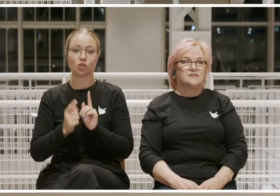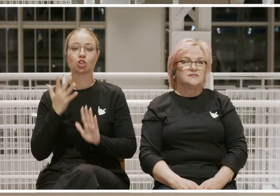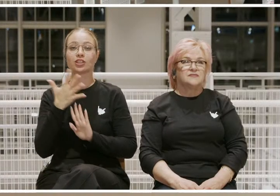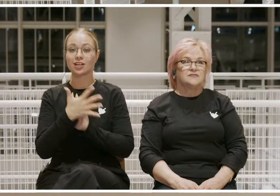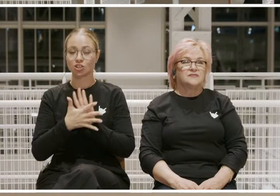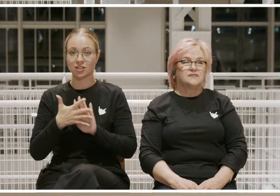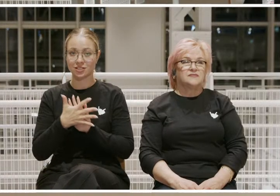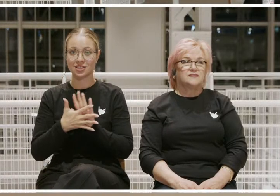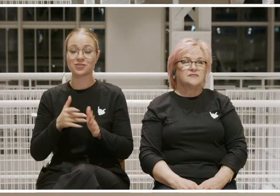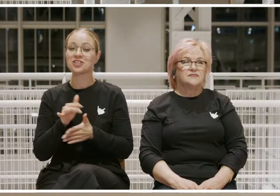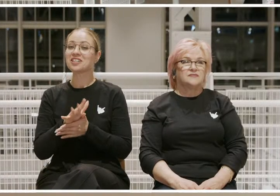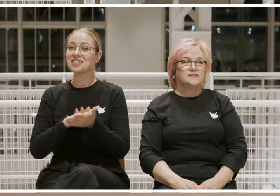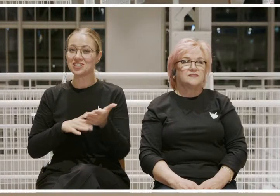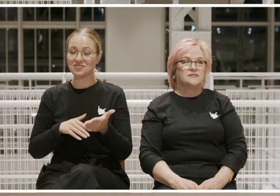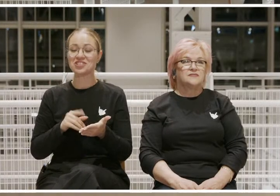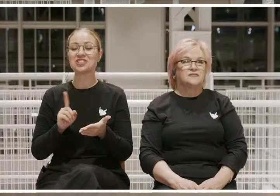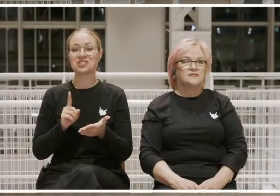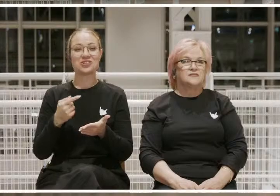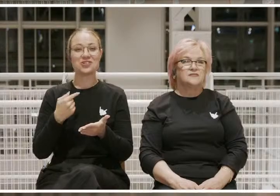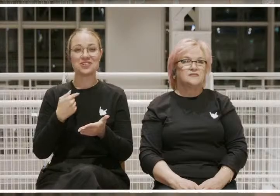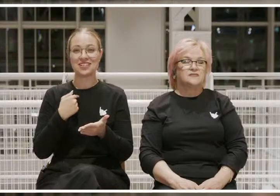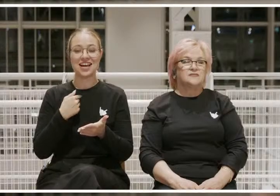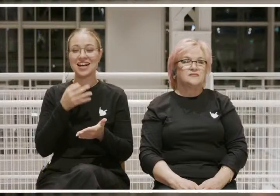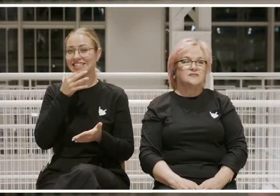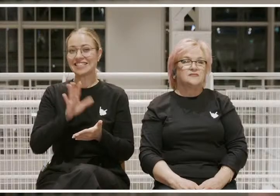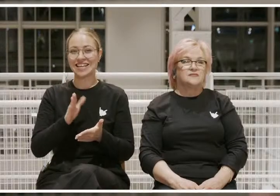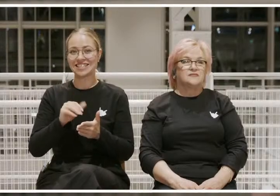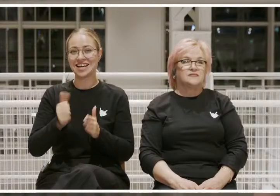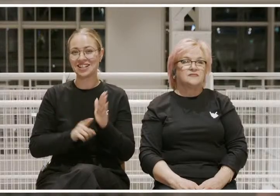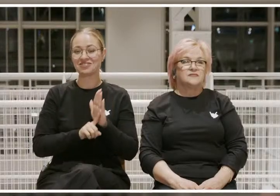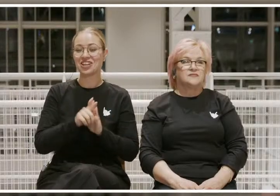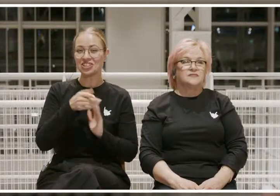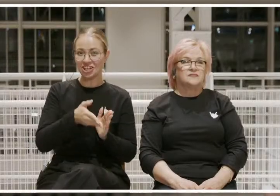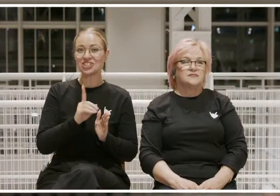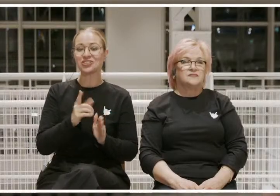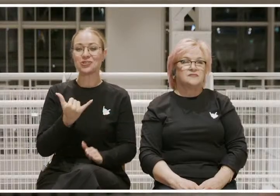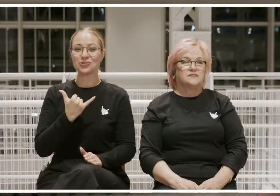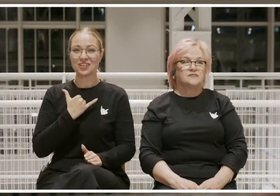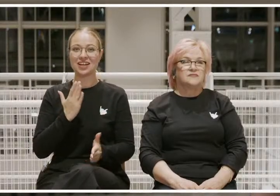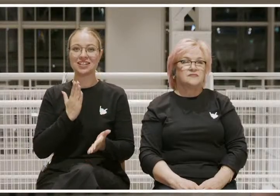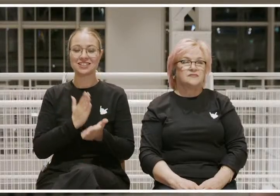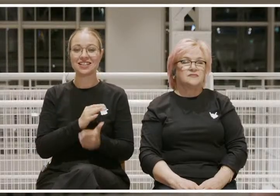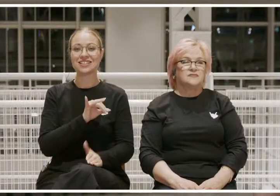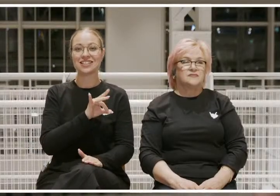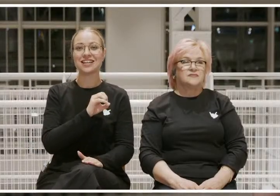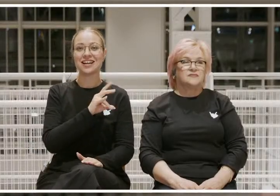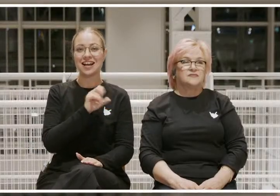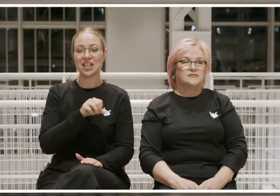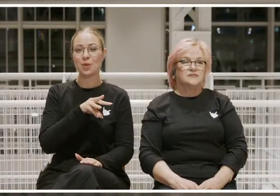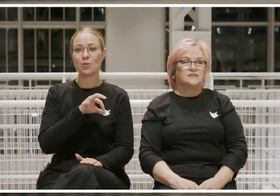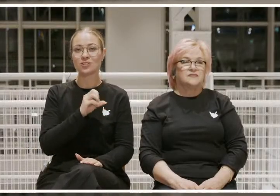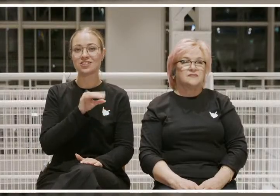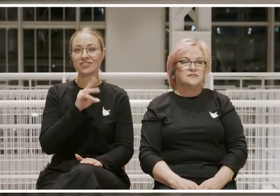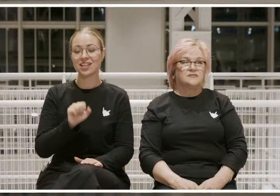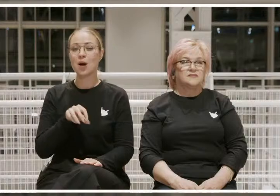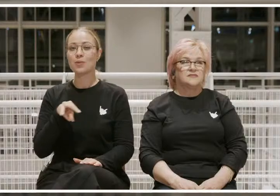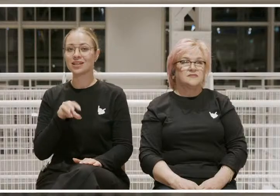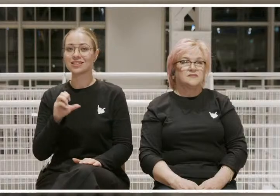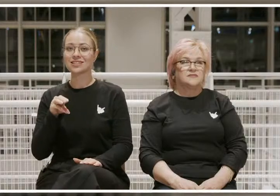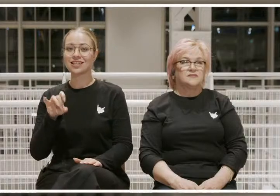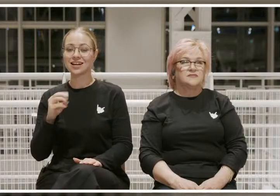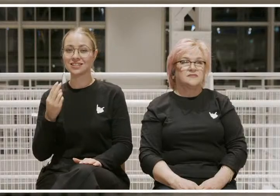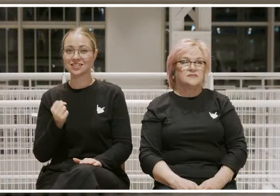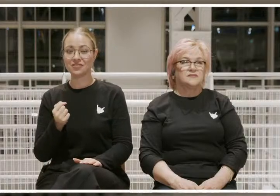mention in advance, but it's Irina Moskvina and Margarita Startsova. Thank you so much. And thank you